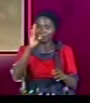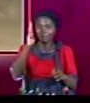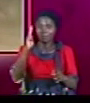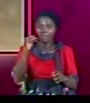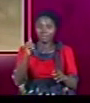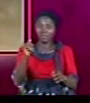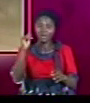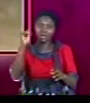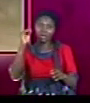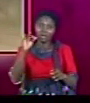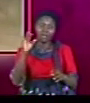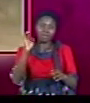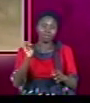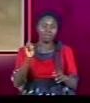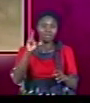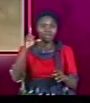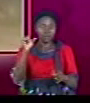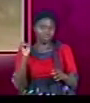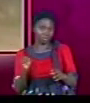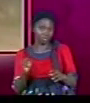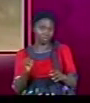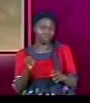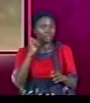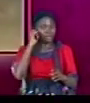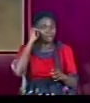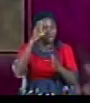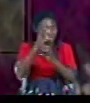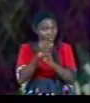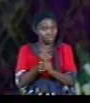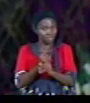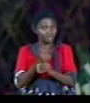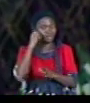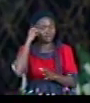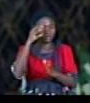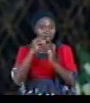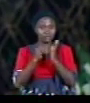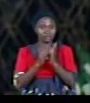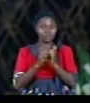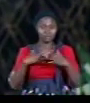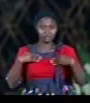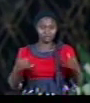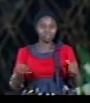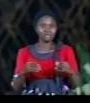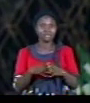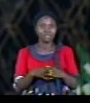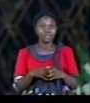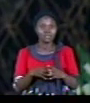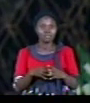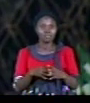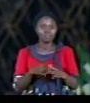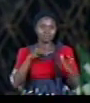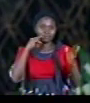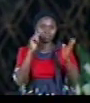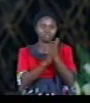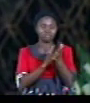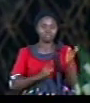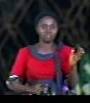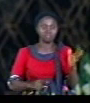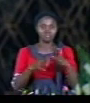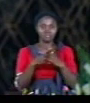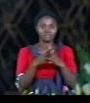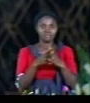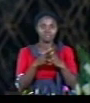jaw pain is totally gone. Praise the Lord. I will take this one from the GS official Facebook